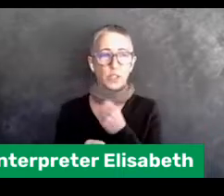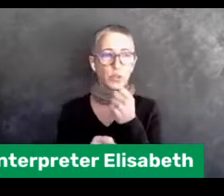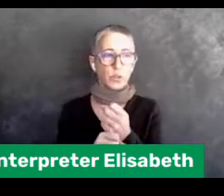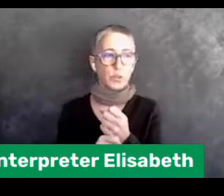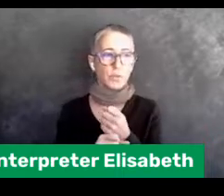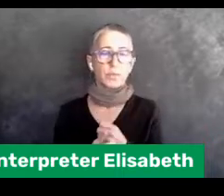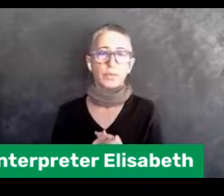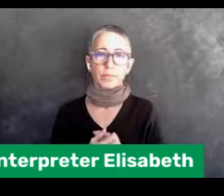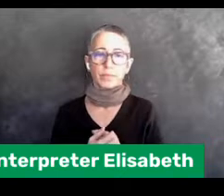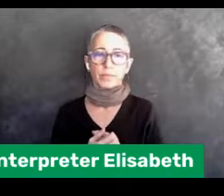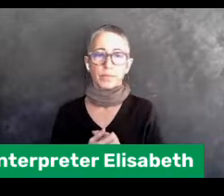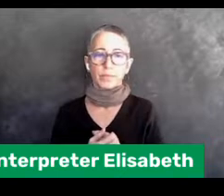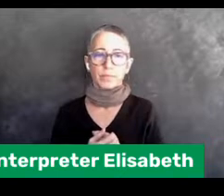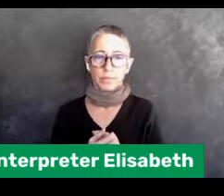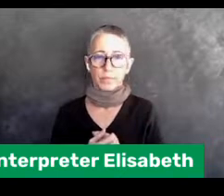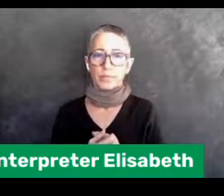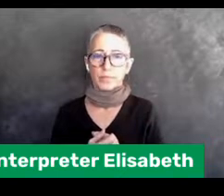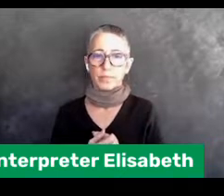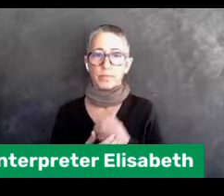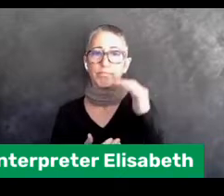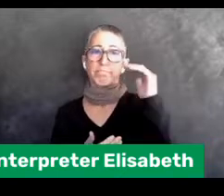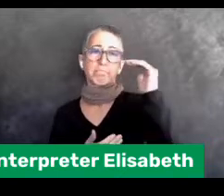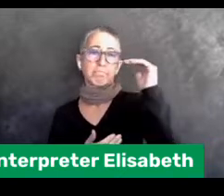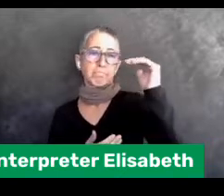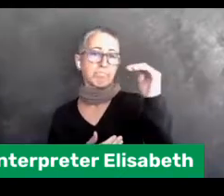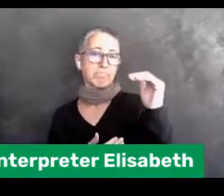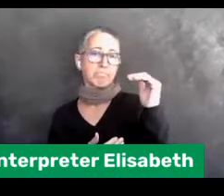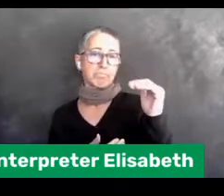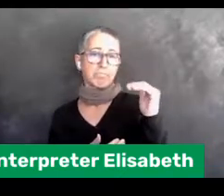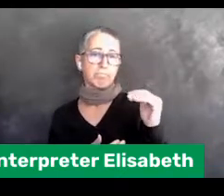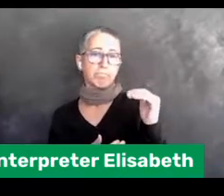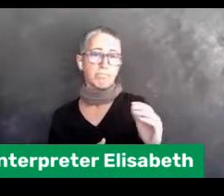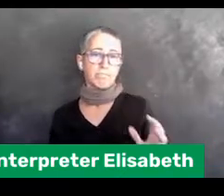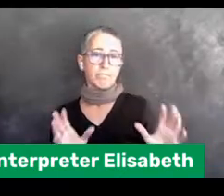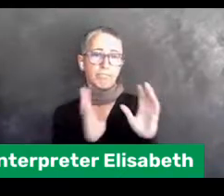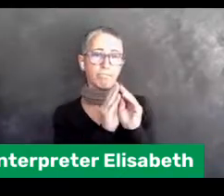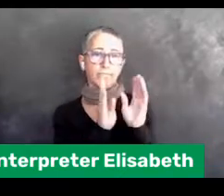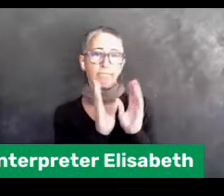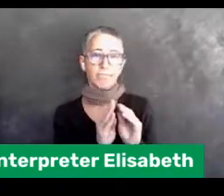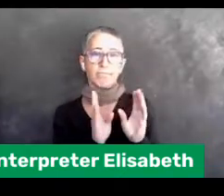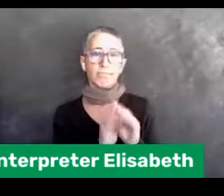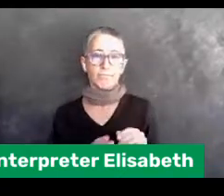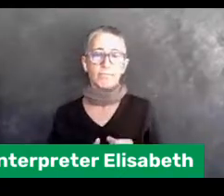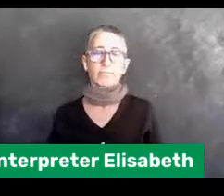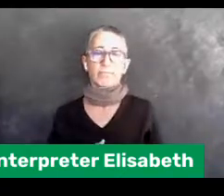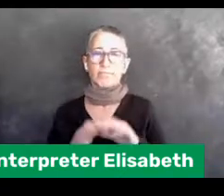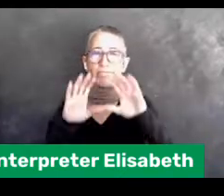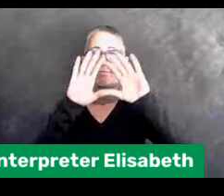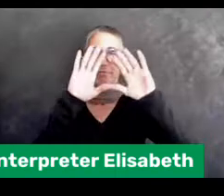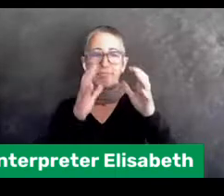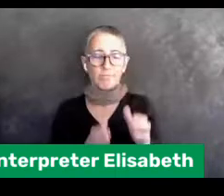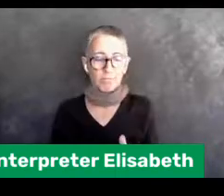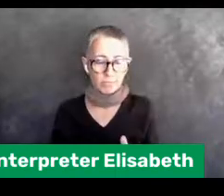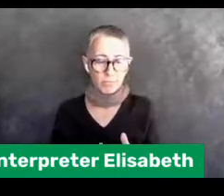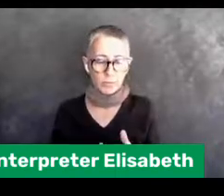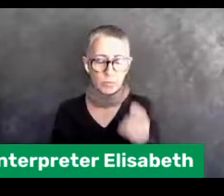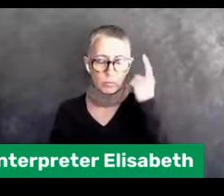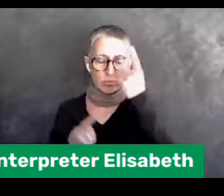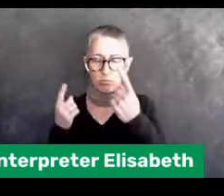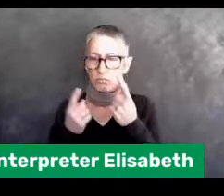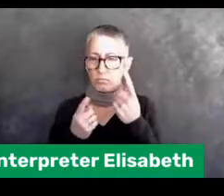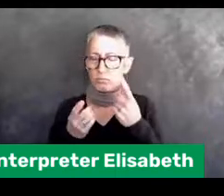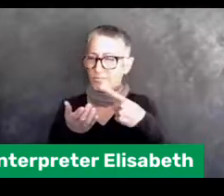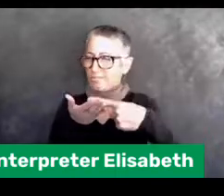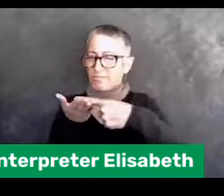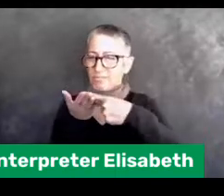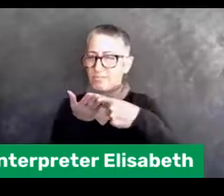charrettes, working groups, and summits. We were able to more clearly define what we wanted to invest in our community to improve